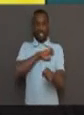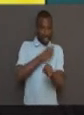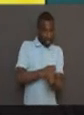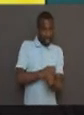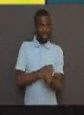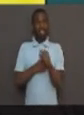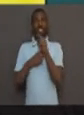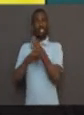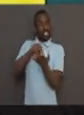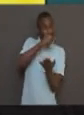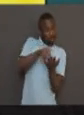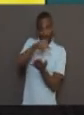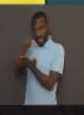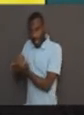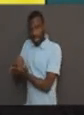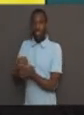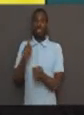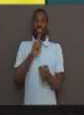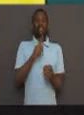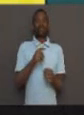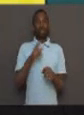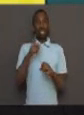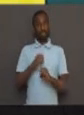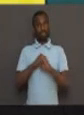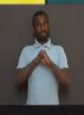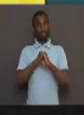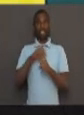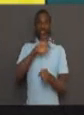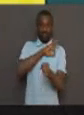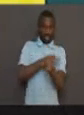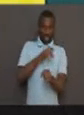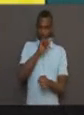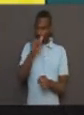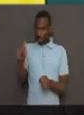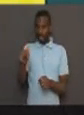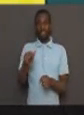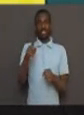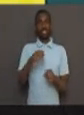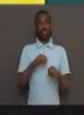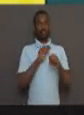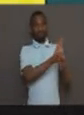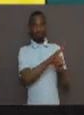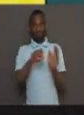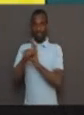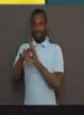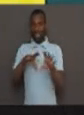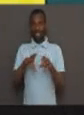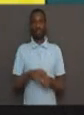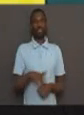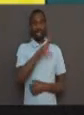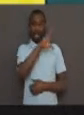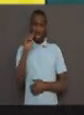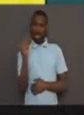Kelvin, the kinetic energy of the nuclei overcomes their force